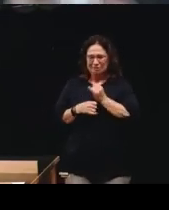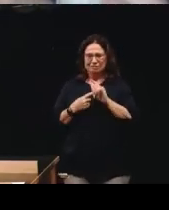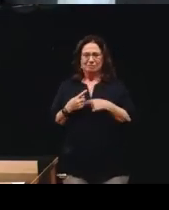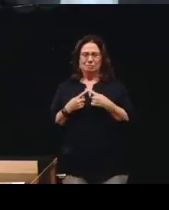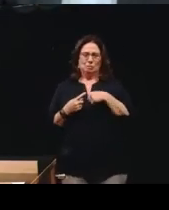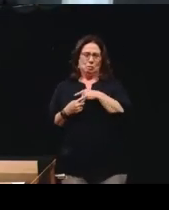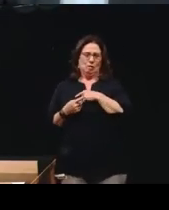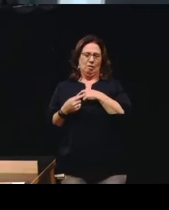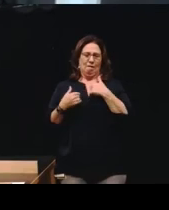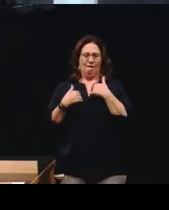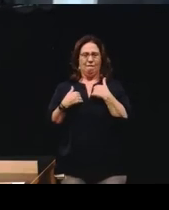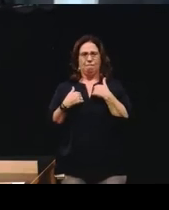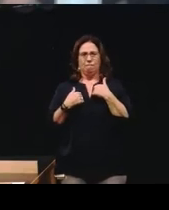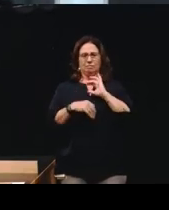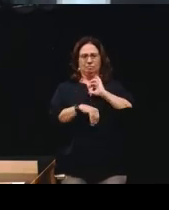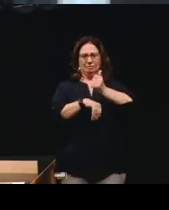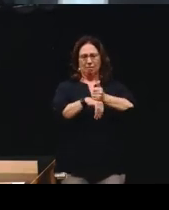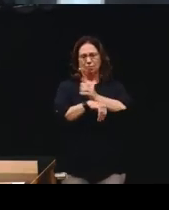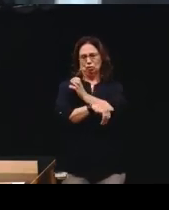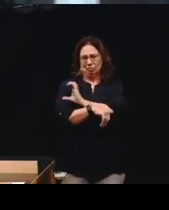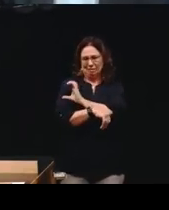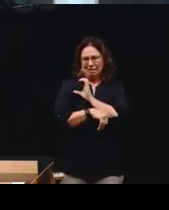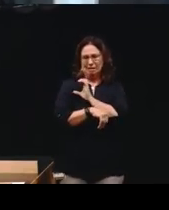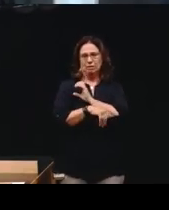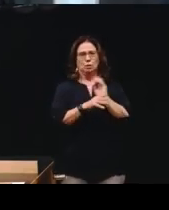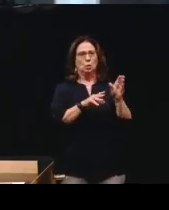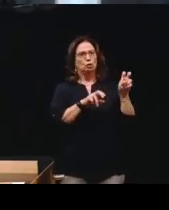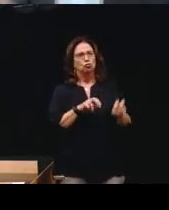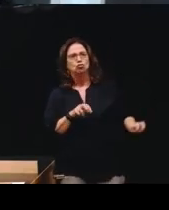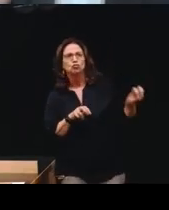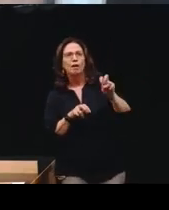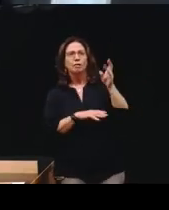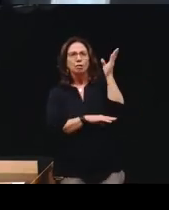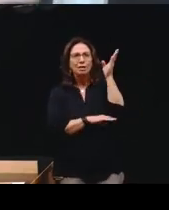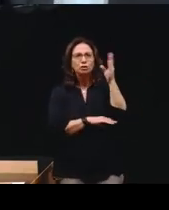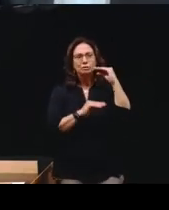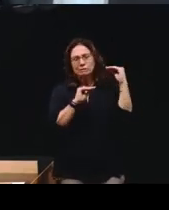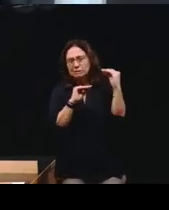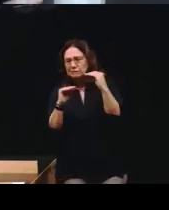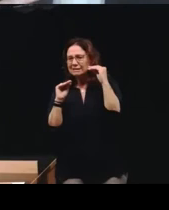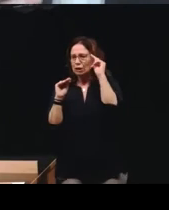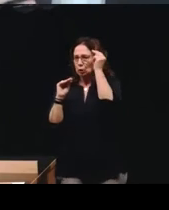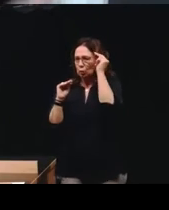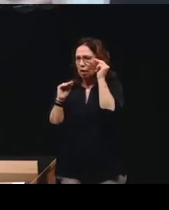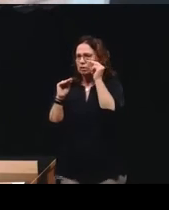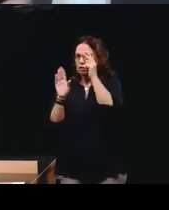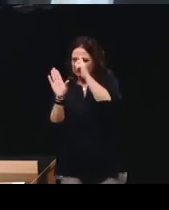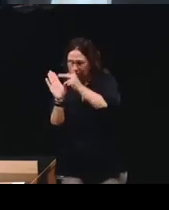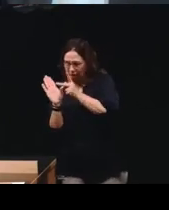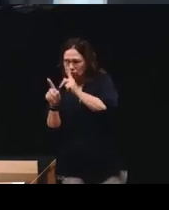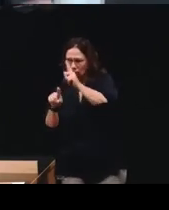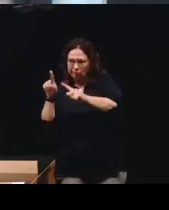established a subspecialty clinic, when we started giving a range of lectures, when we were educating across neurology, psychiatry, and